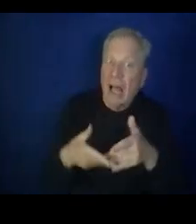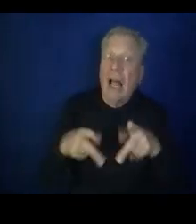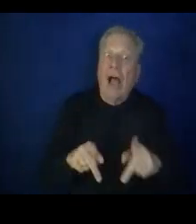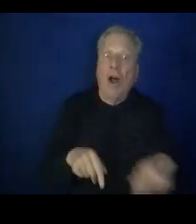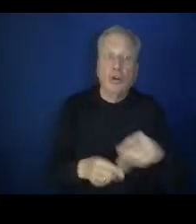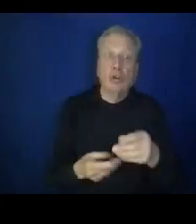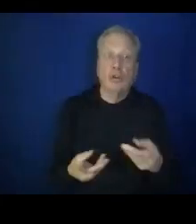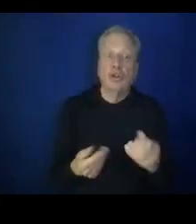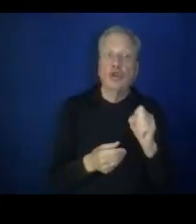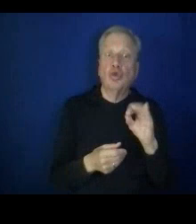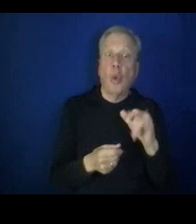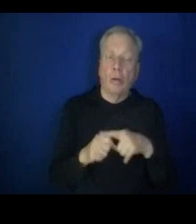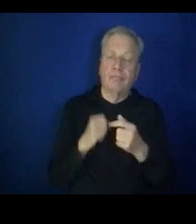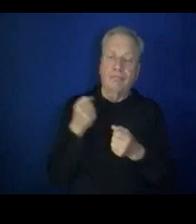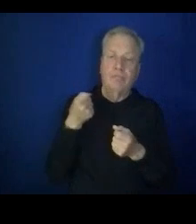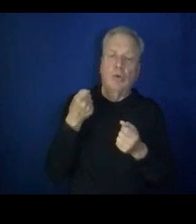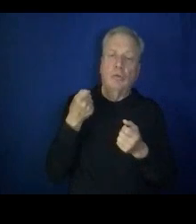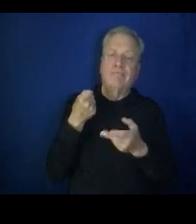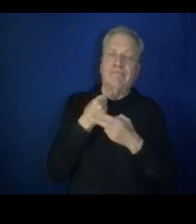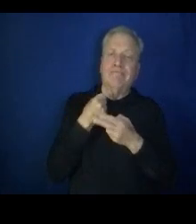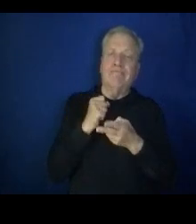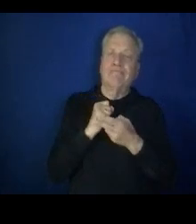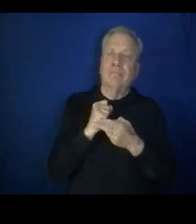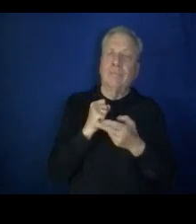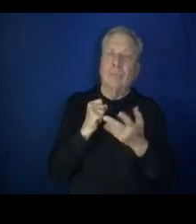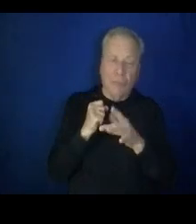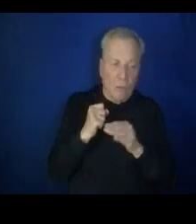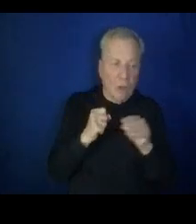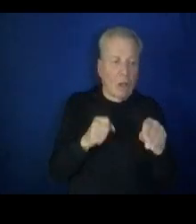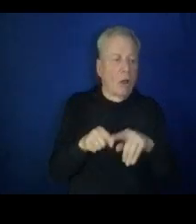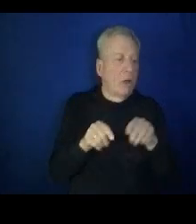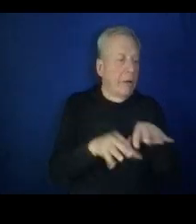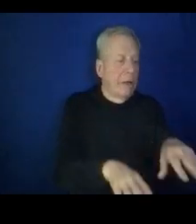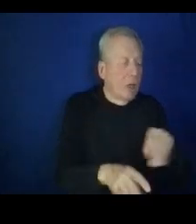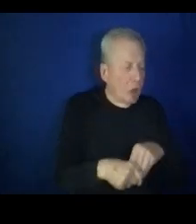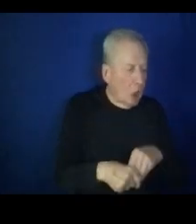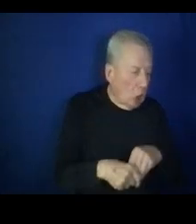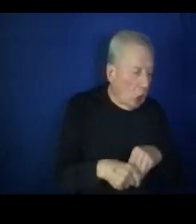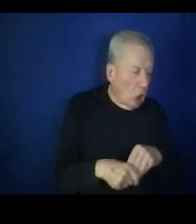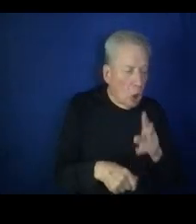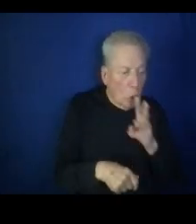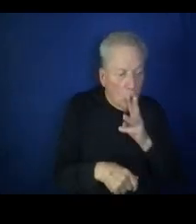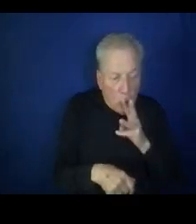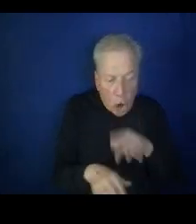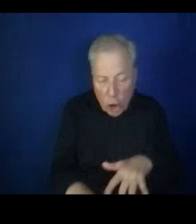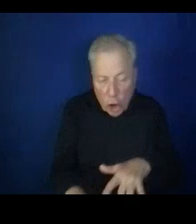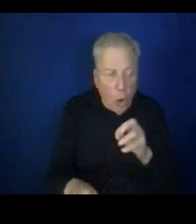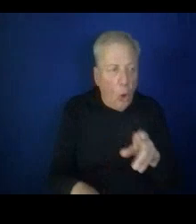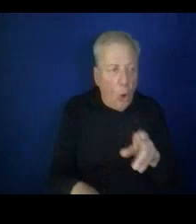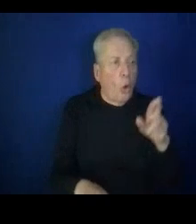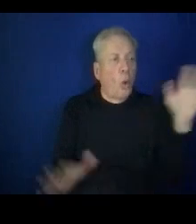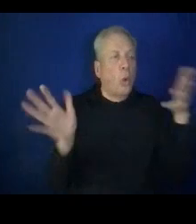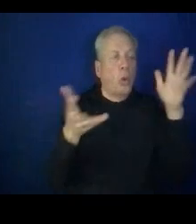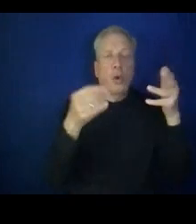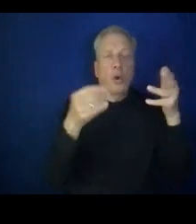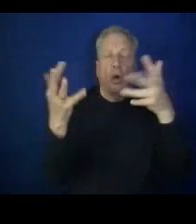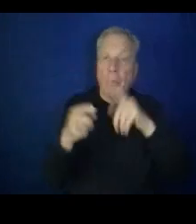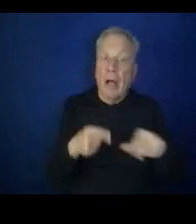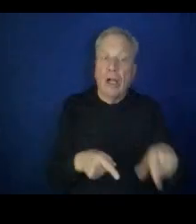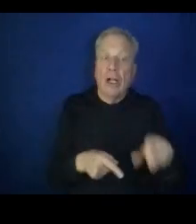hold on to it. So rather than being leached into the rivers or blown away, the soils are grabbing